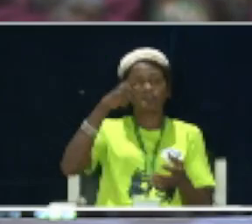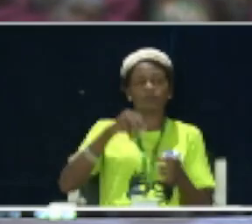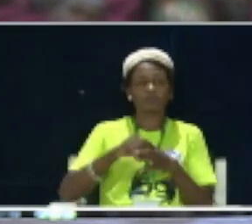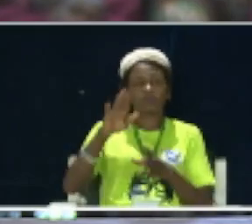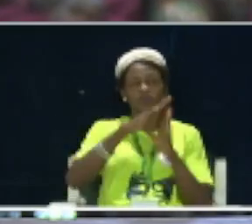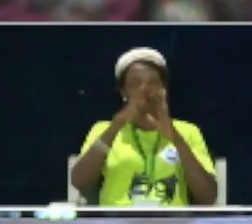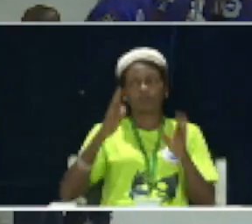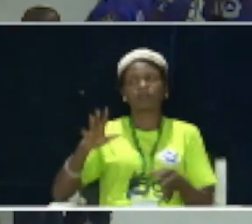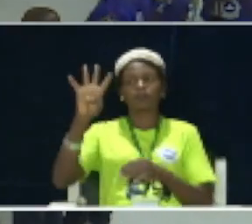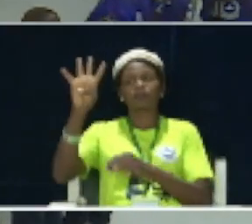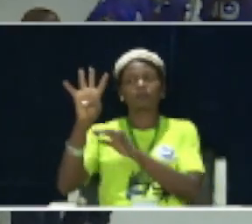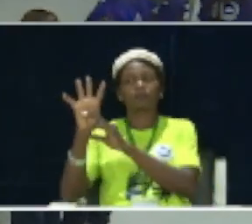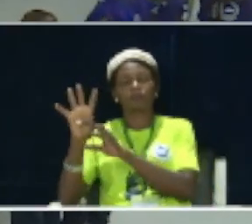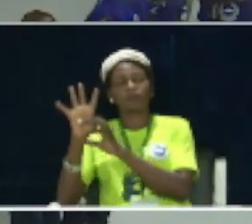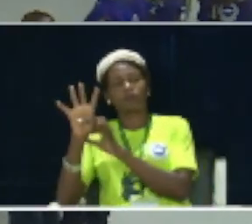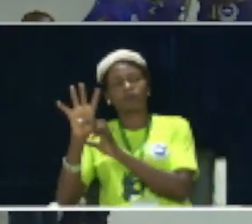4.